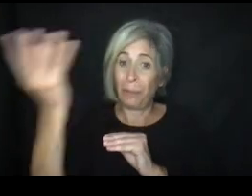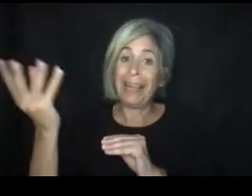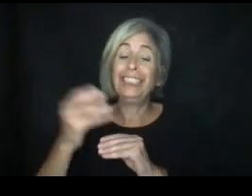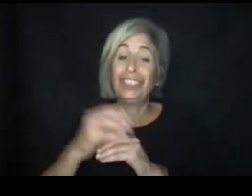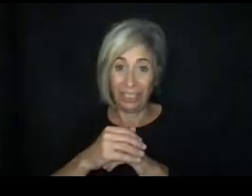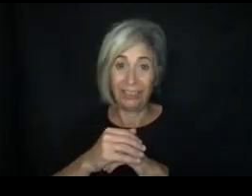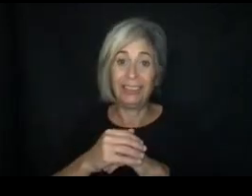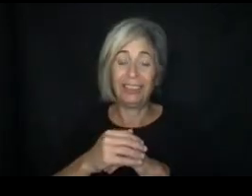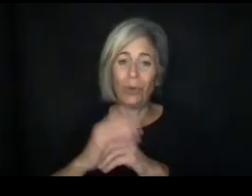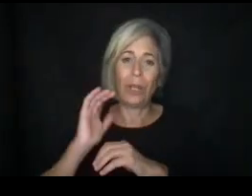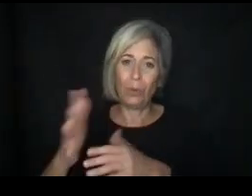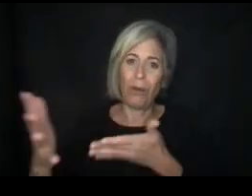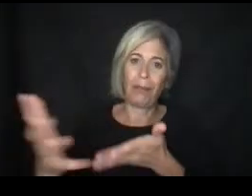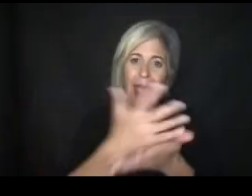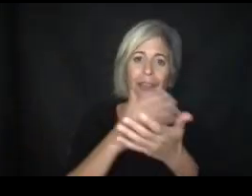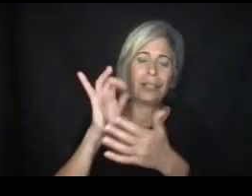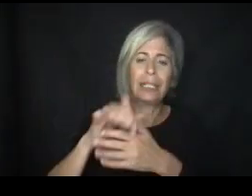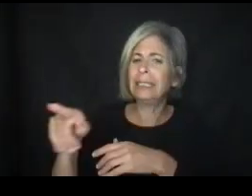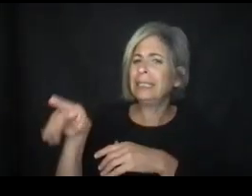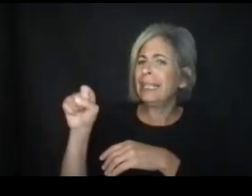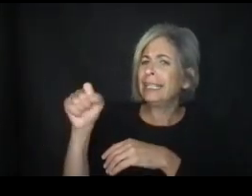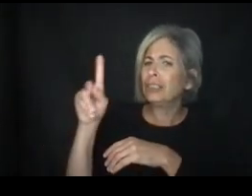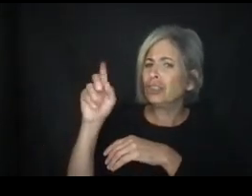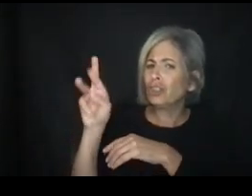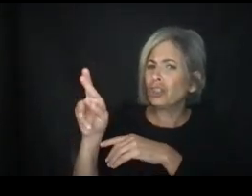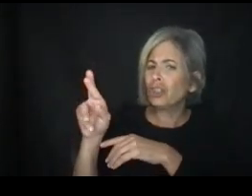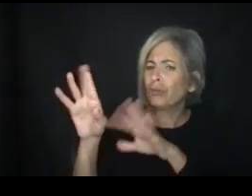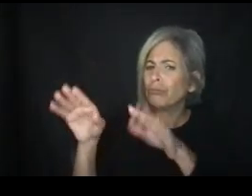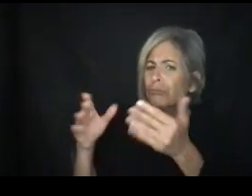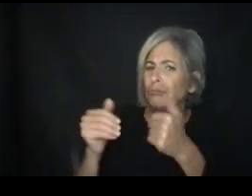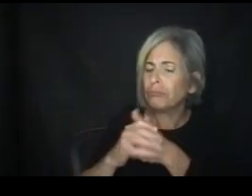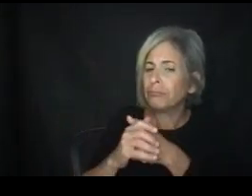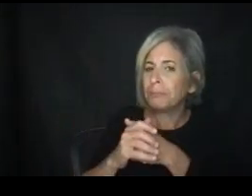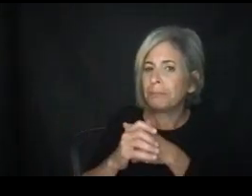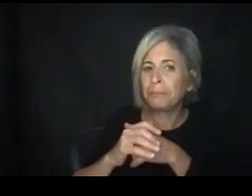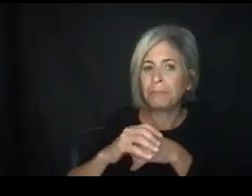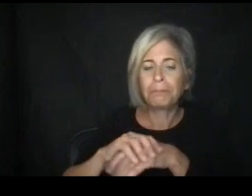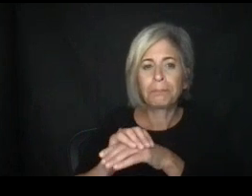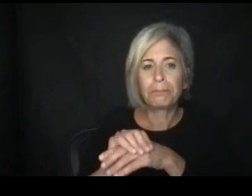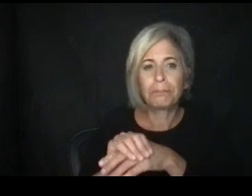we will continue to gather. Yes, sir. Yes, sir.